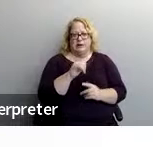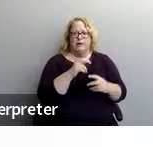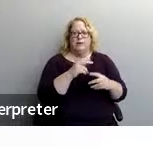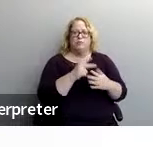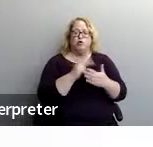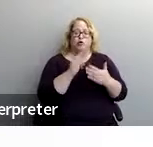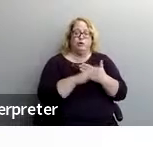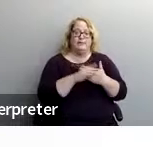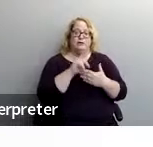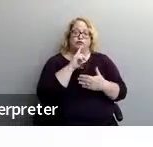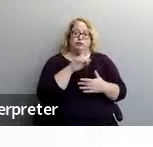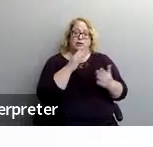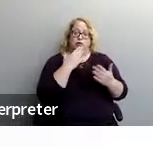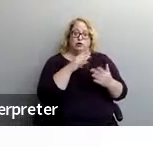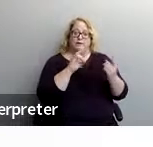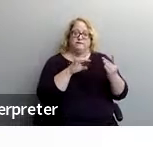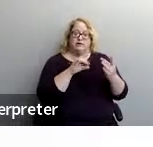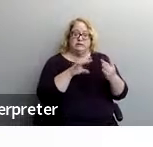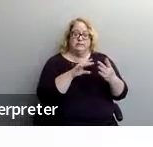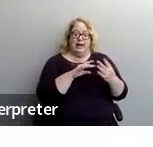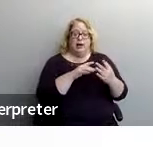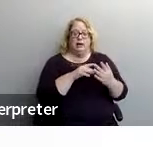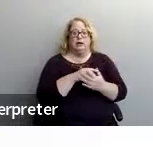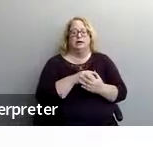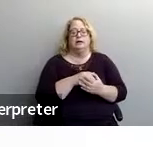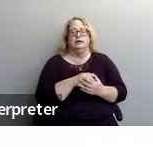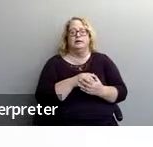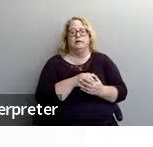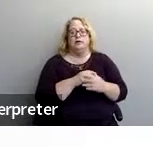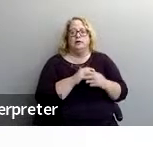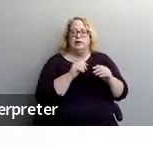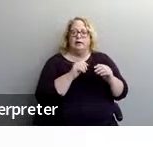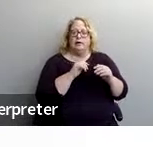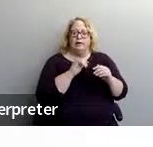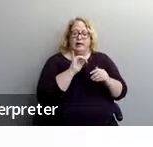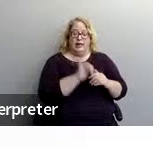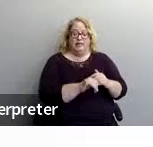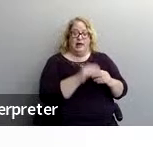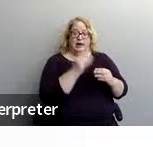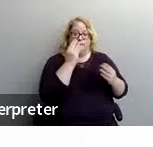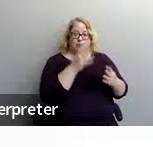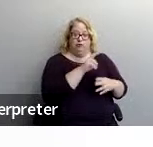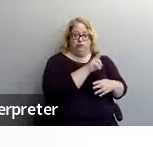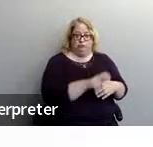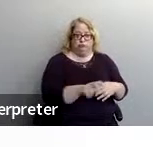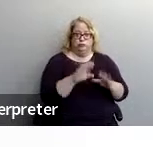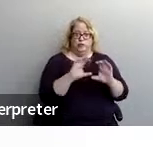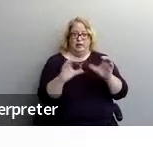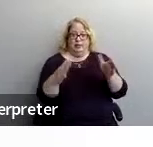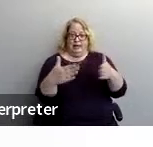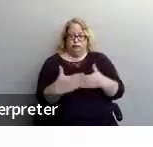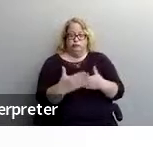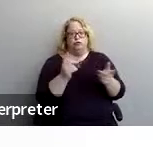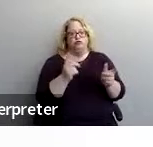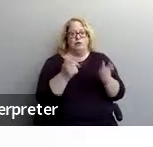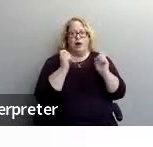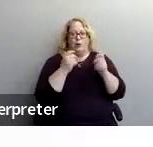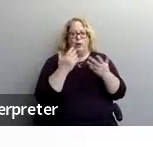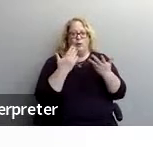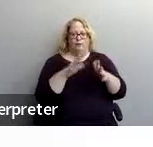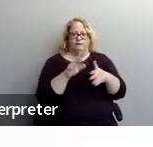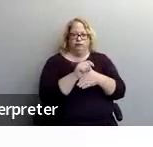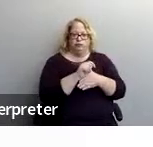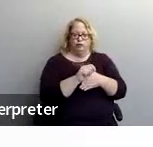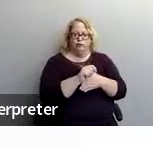good feedback from our teachers, that it's very practical. They're able to take that and move it into the classroom right away after the